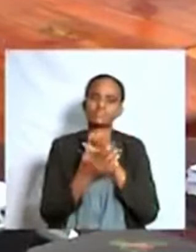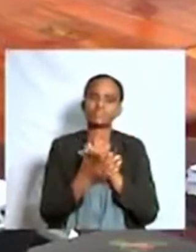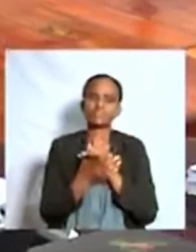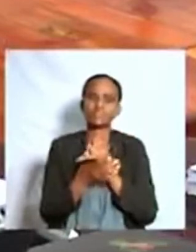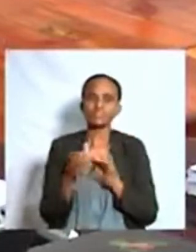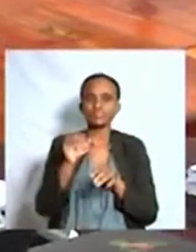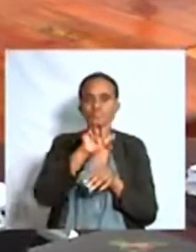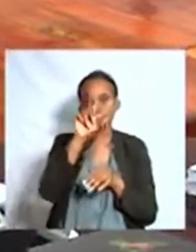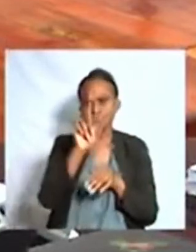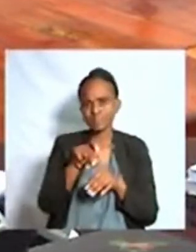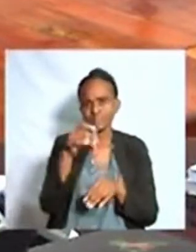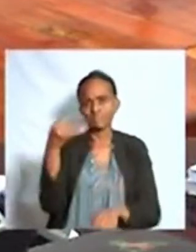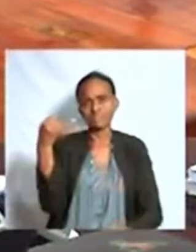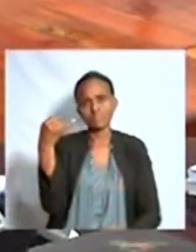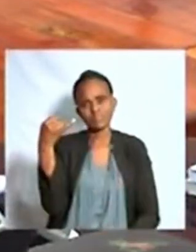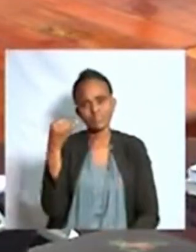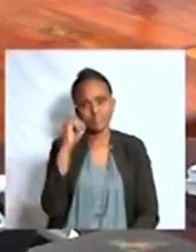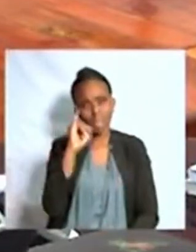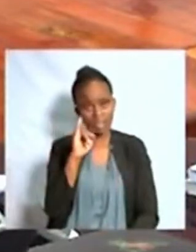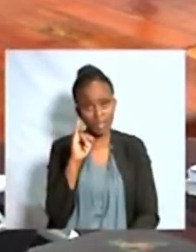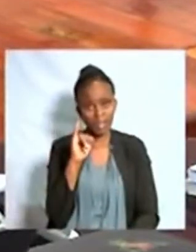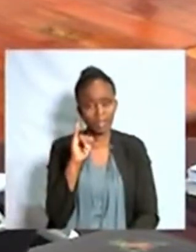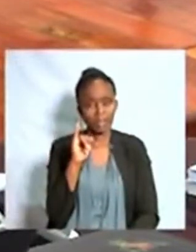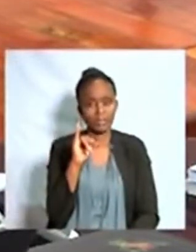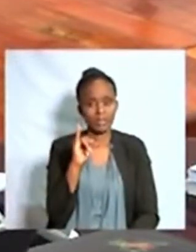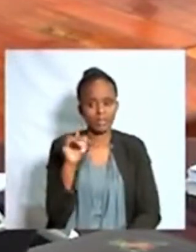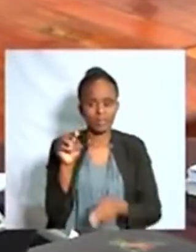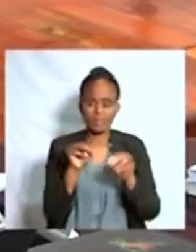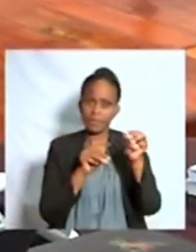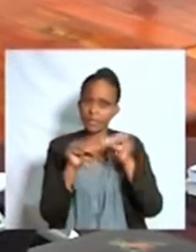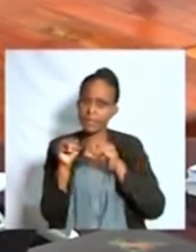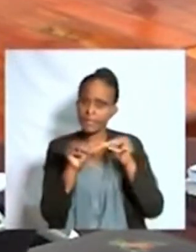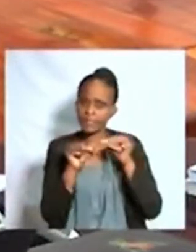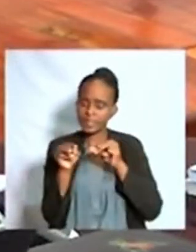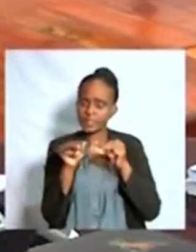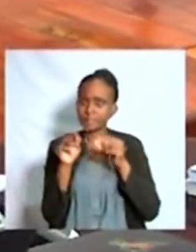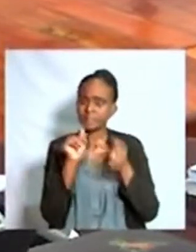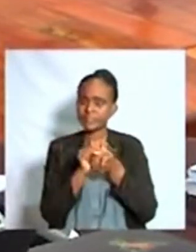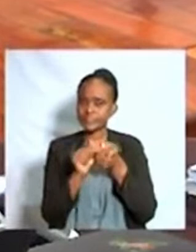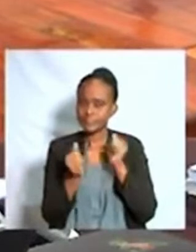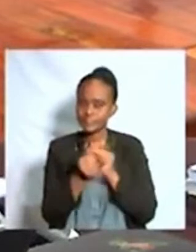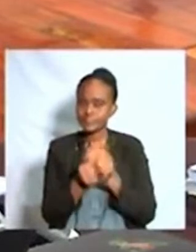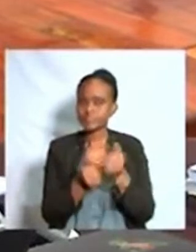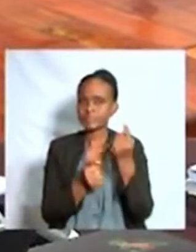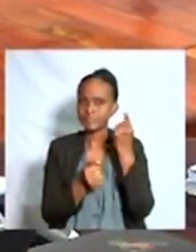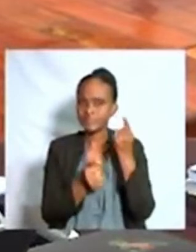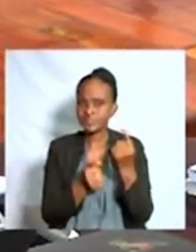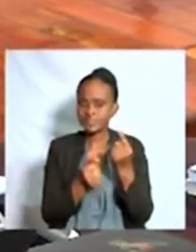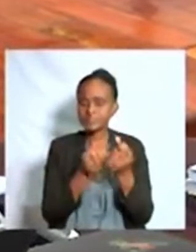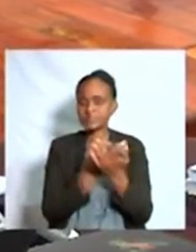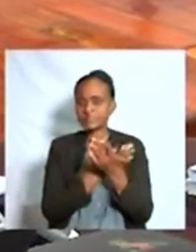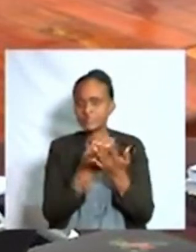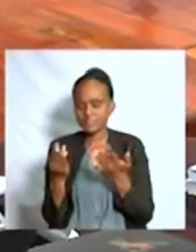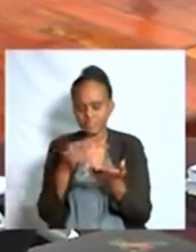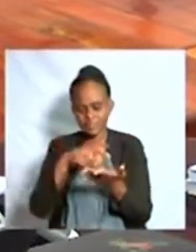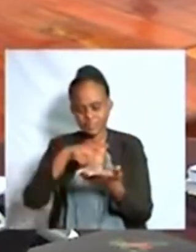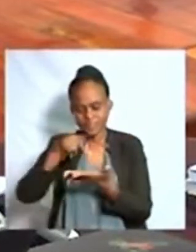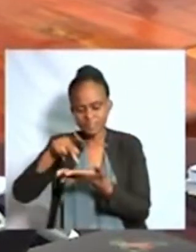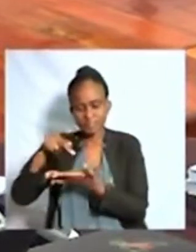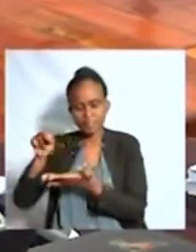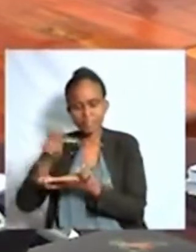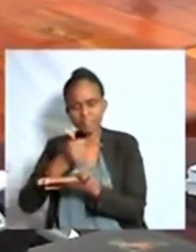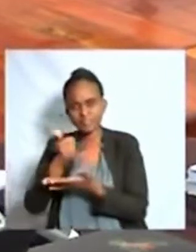Query I, Management of Liabilities. 1. Failure to remit statutory and